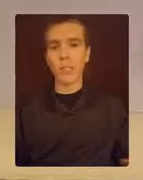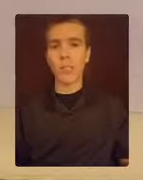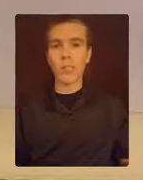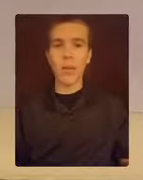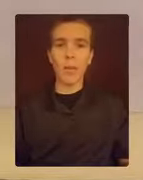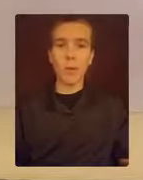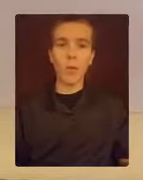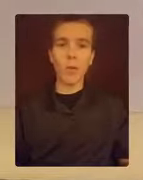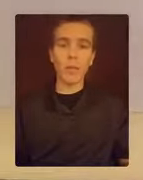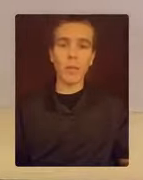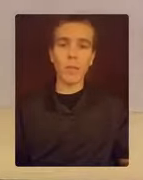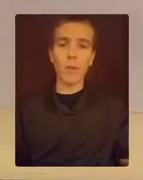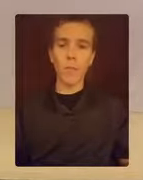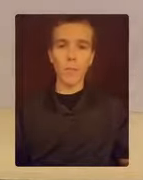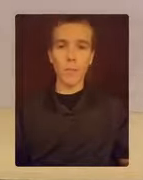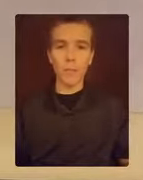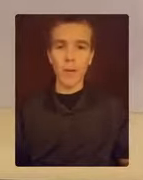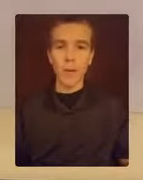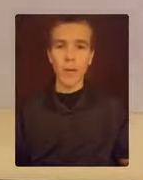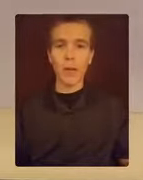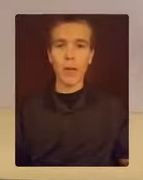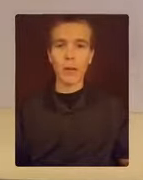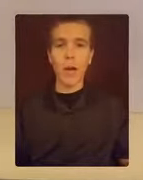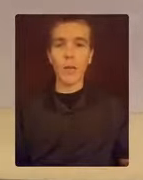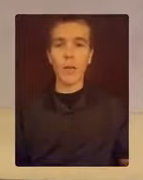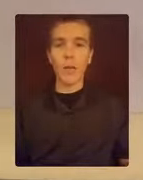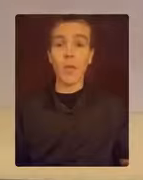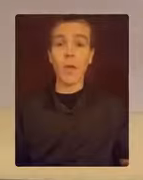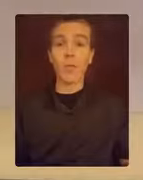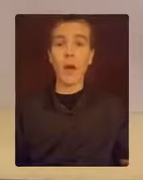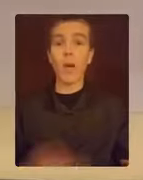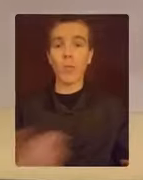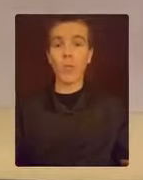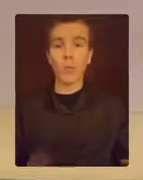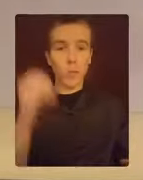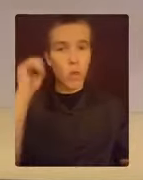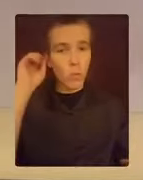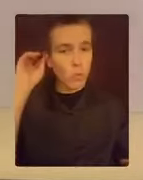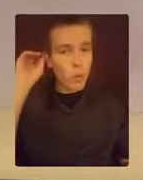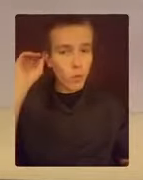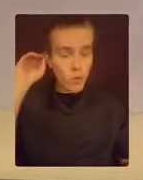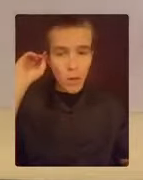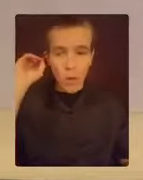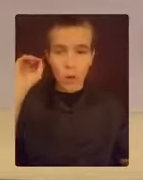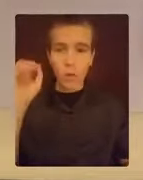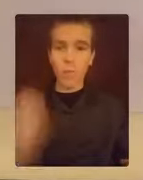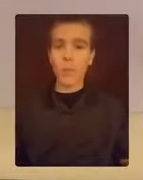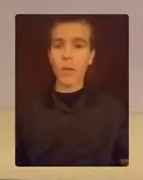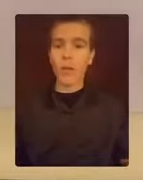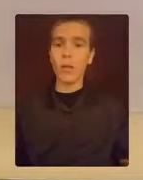smashed into the side of the boat, killing both of them, knocking, but they drowned. It was a horrible death.